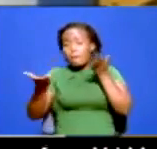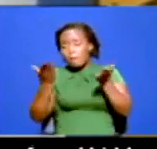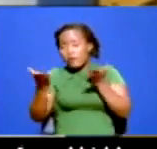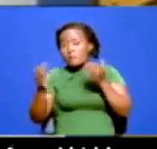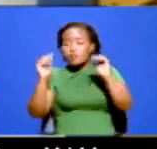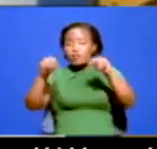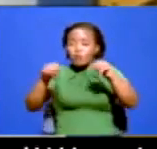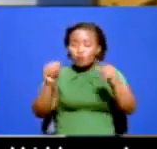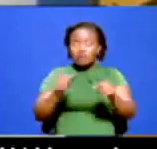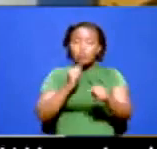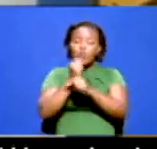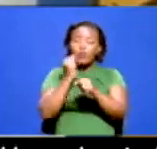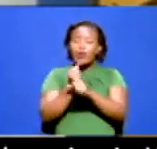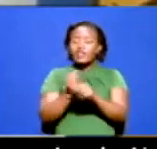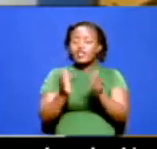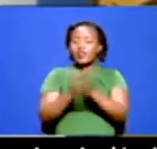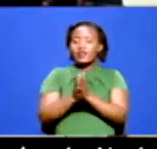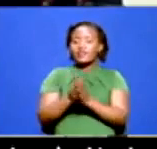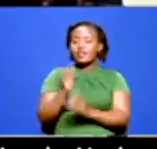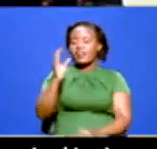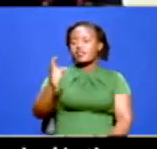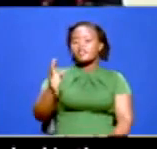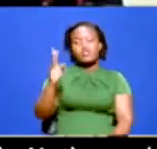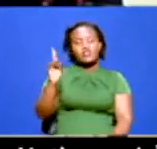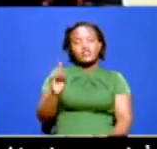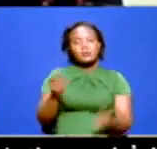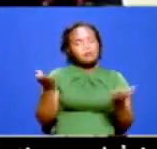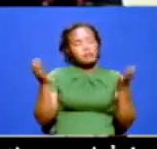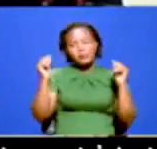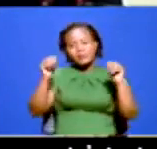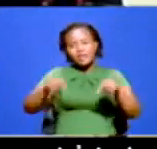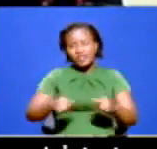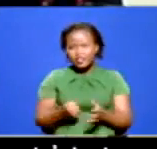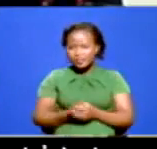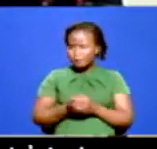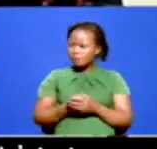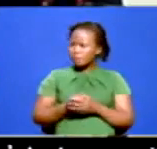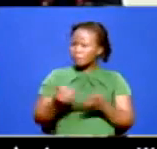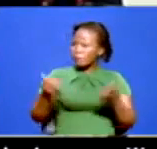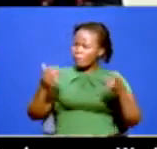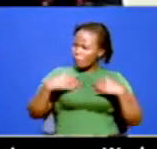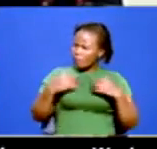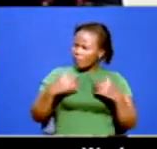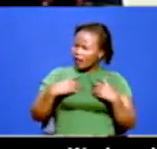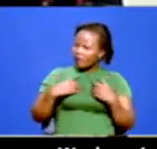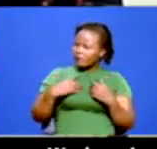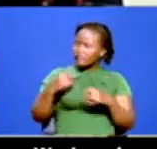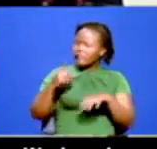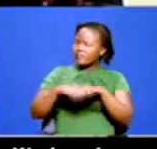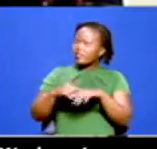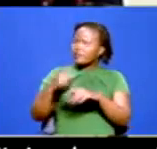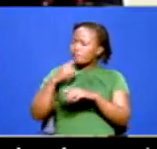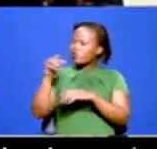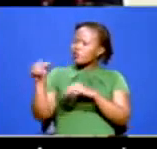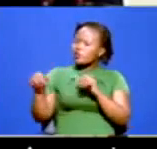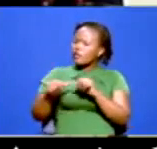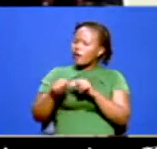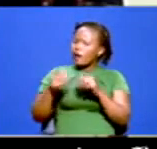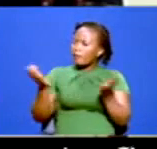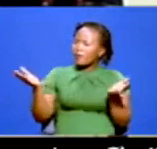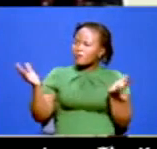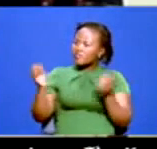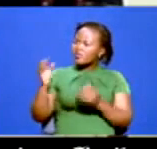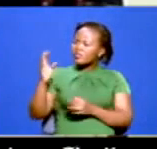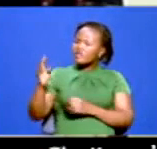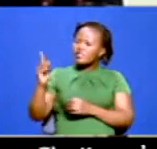CDF. Yeah. Yeah, it can happen. All right. Yeah. There are firsts, obviously, when we talk about our Kenyan Defense Force. Talk about